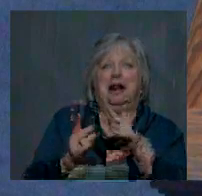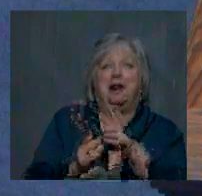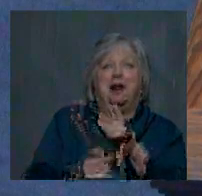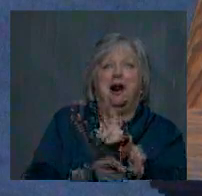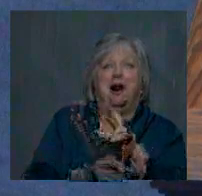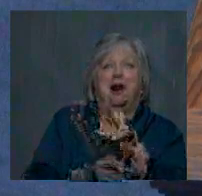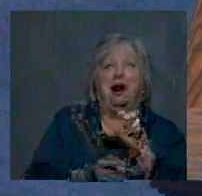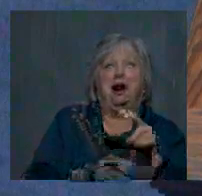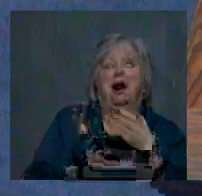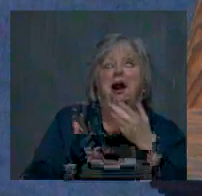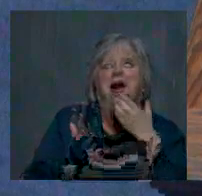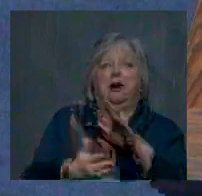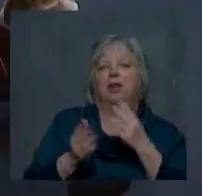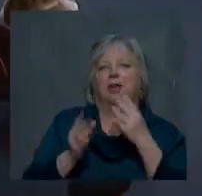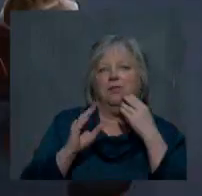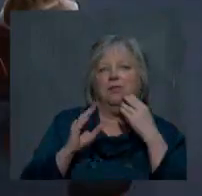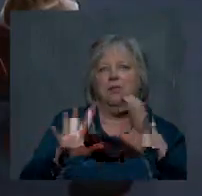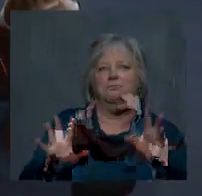clarifying